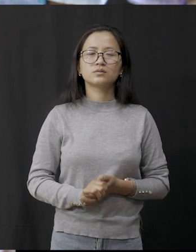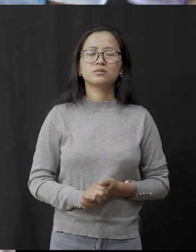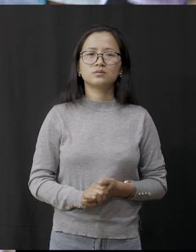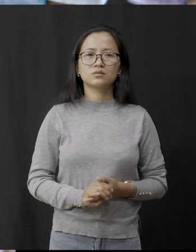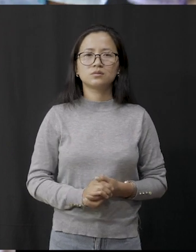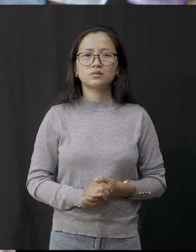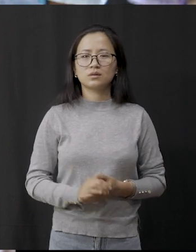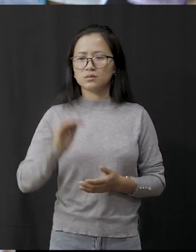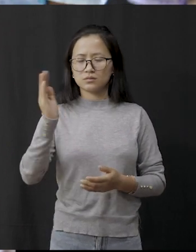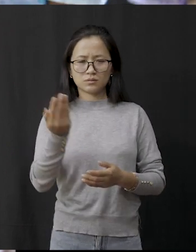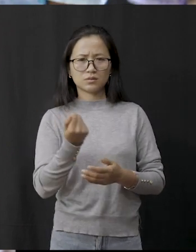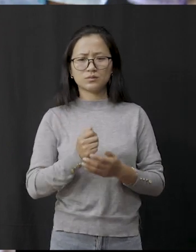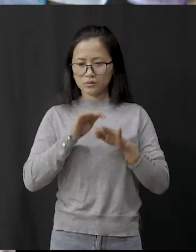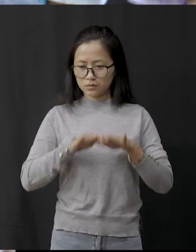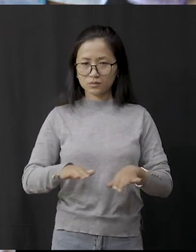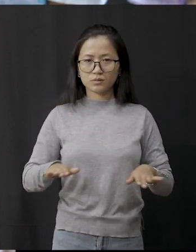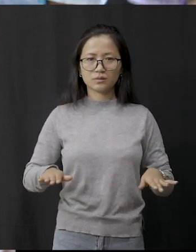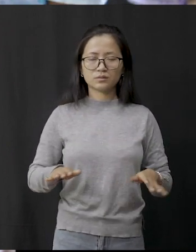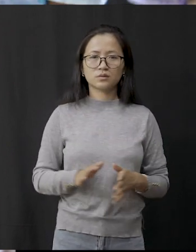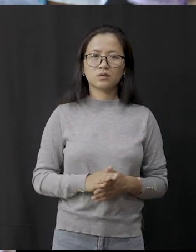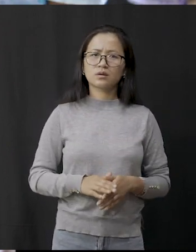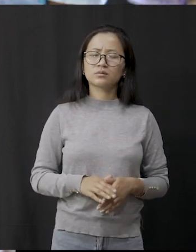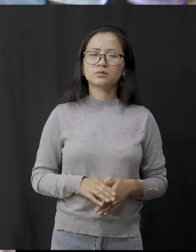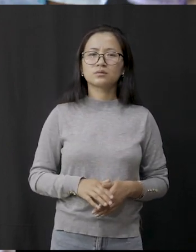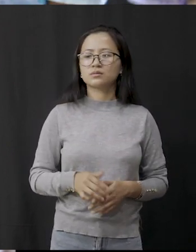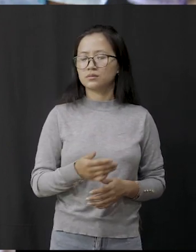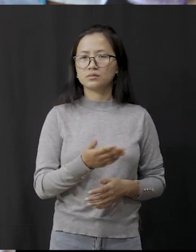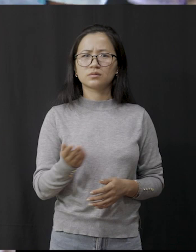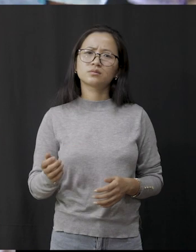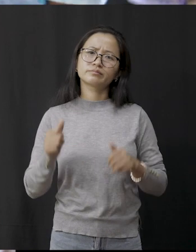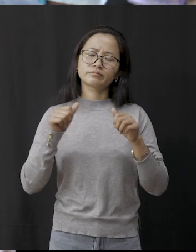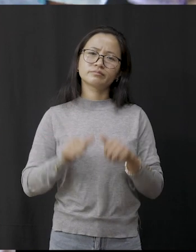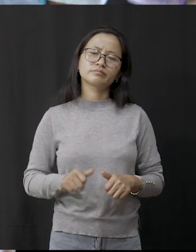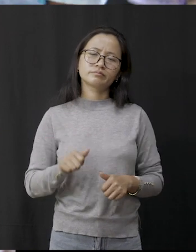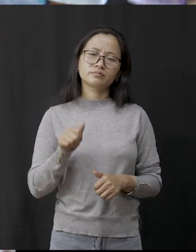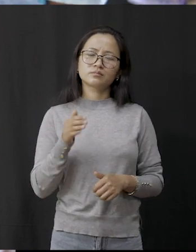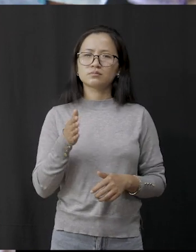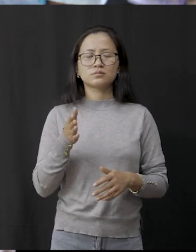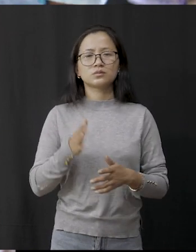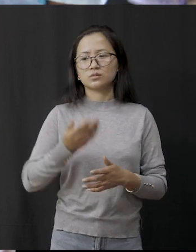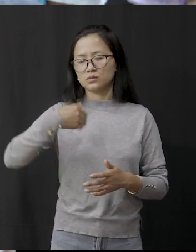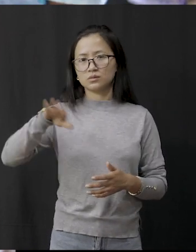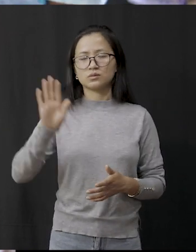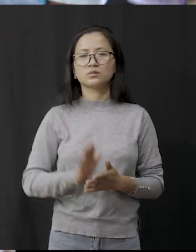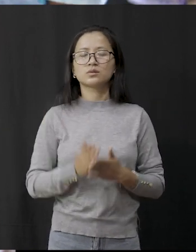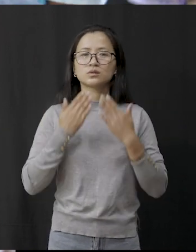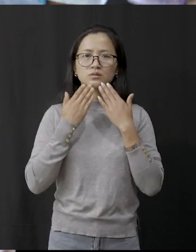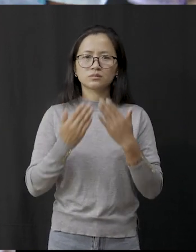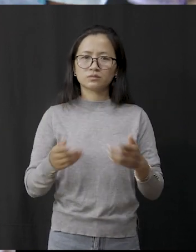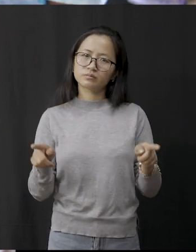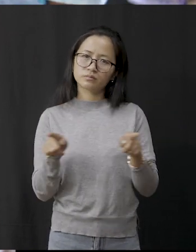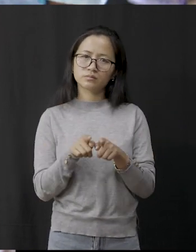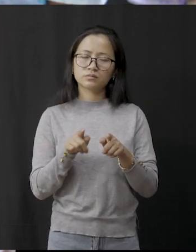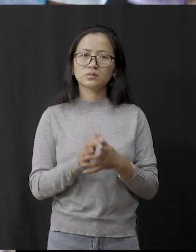Now, some students, some children, they are unable to go to school like you. Do